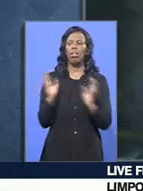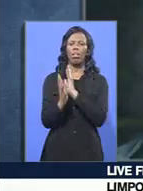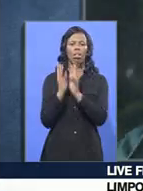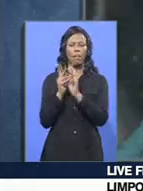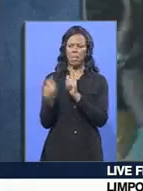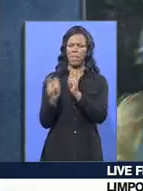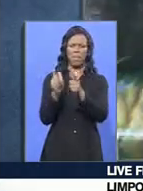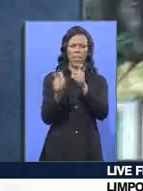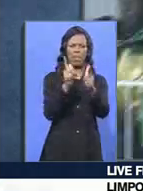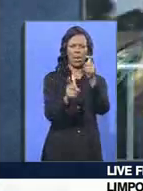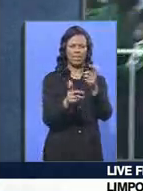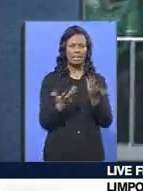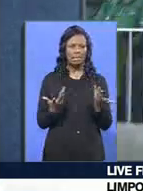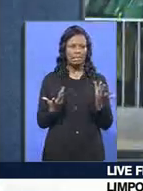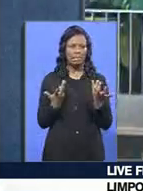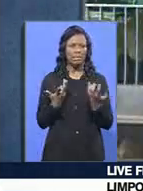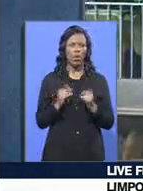Under these pressure